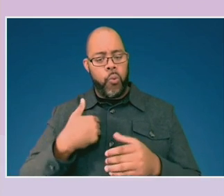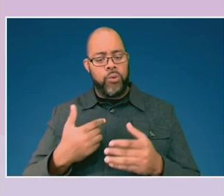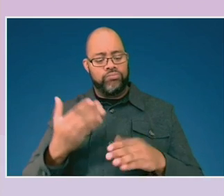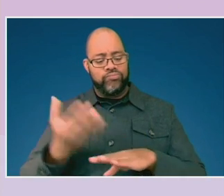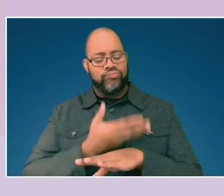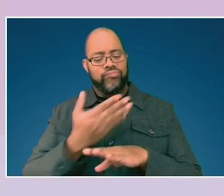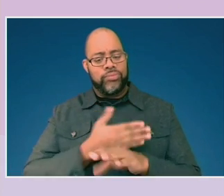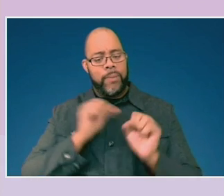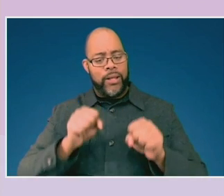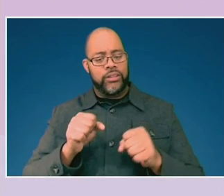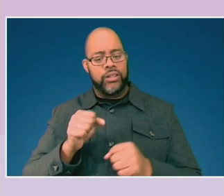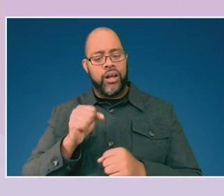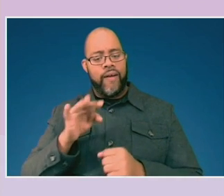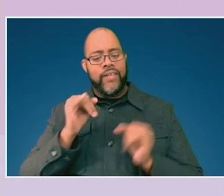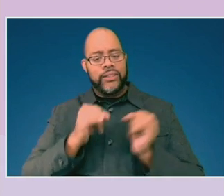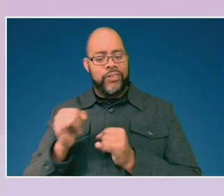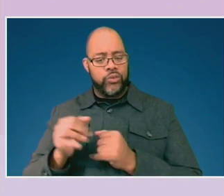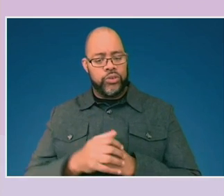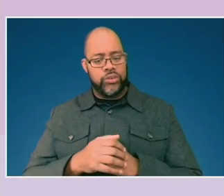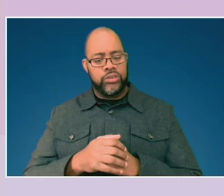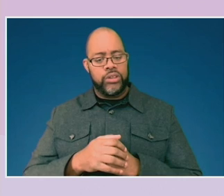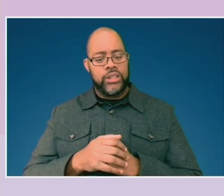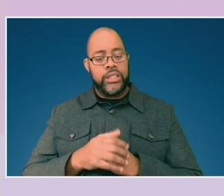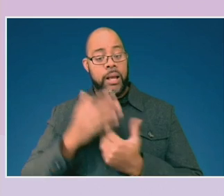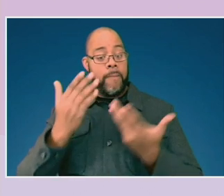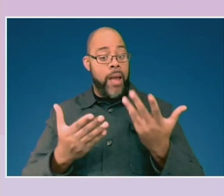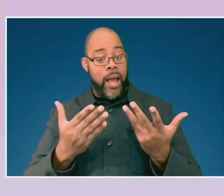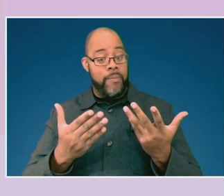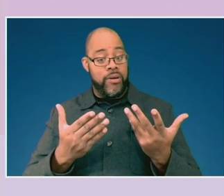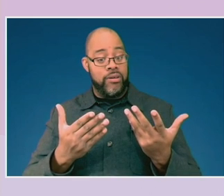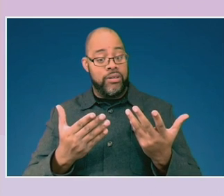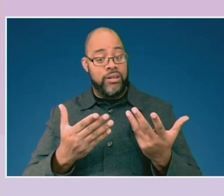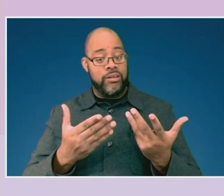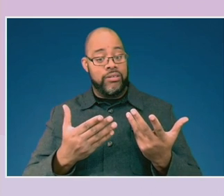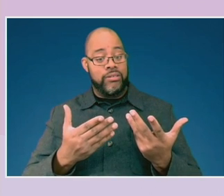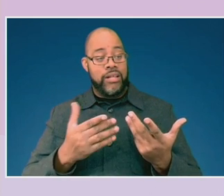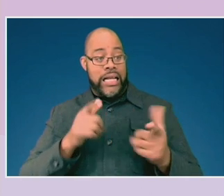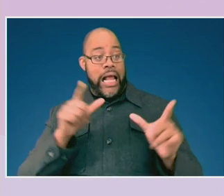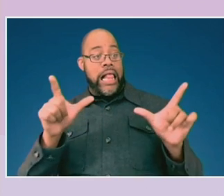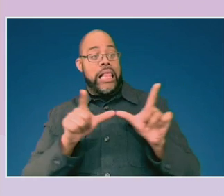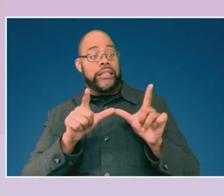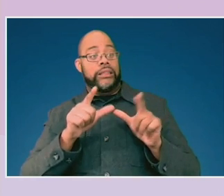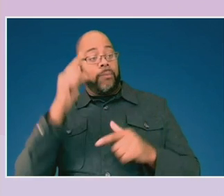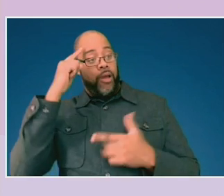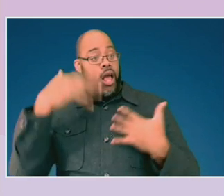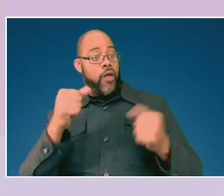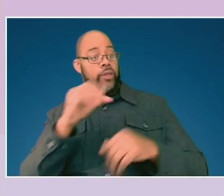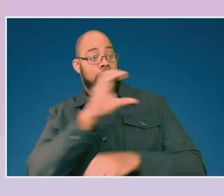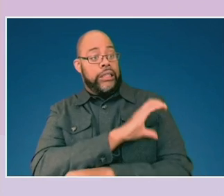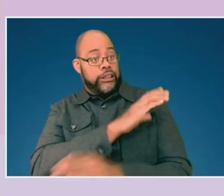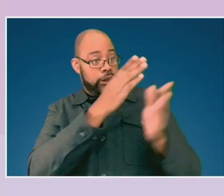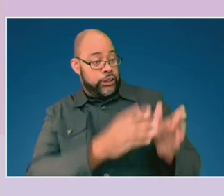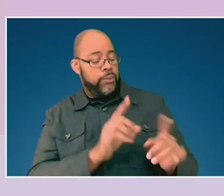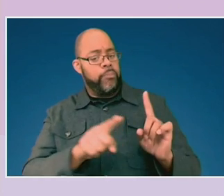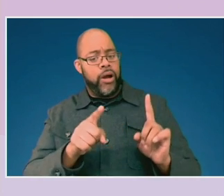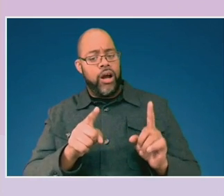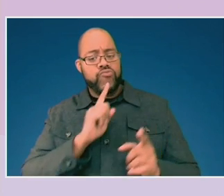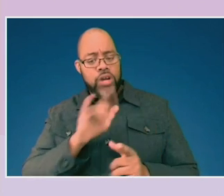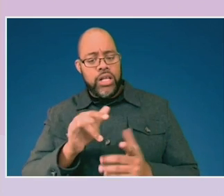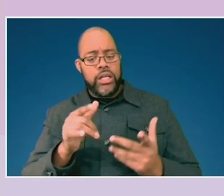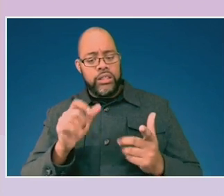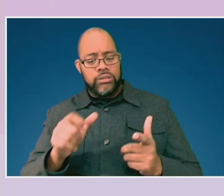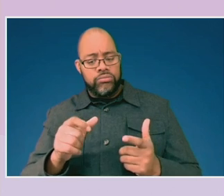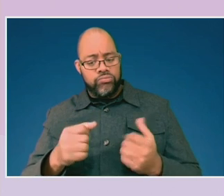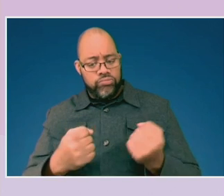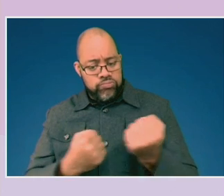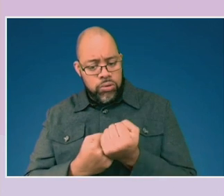capacity of individuals that may or may not be licensed mental health clinicians, but really prevention is for all. And that includes the adults